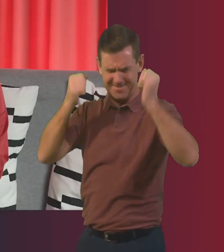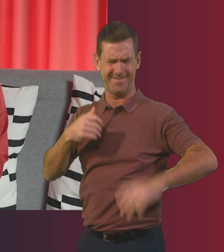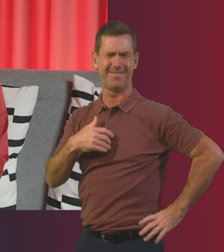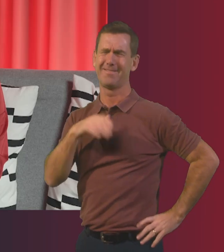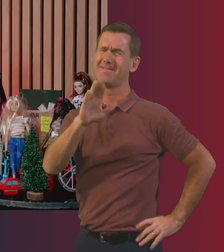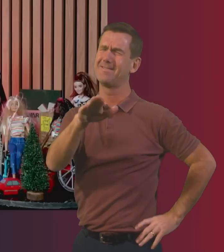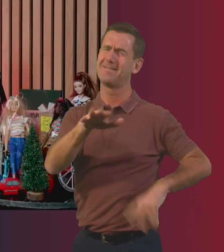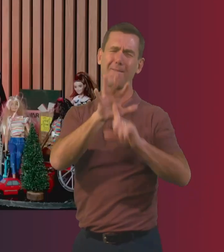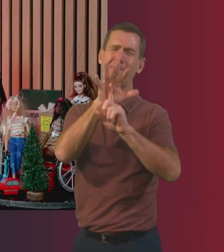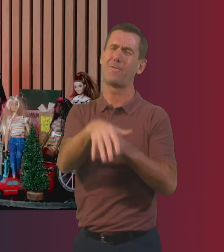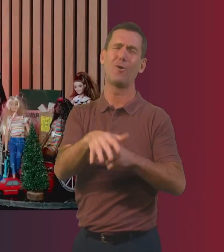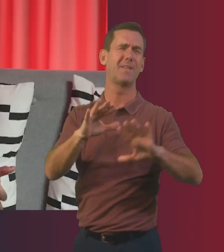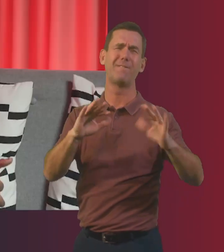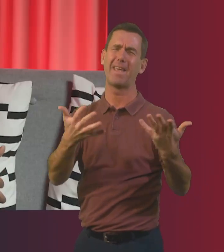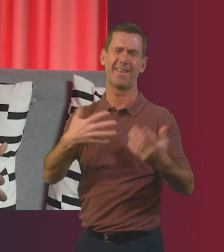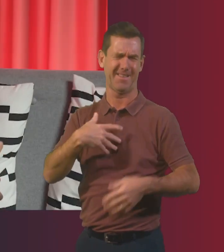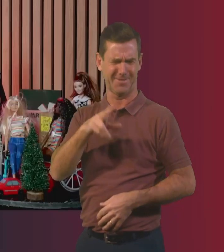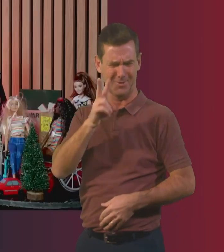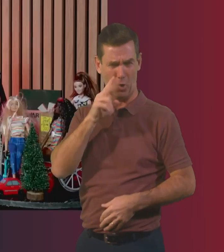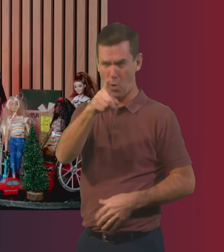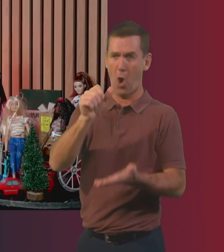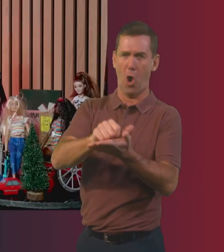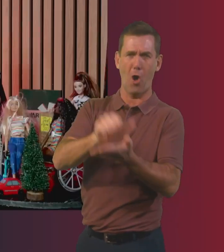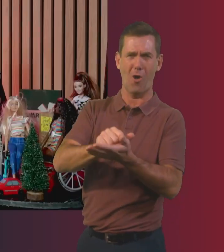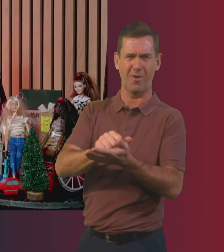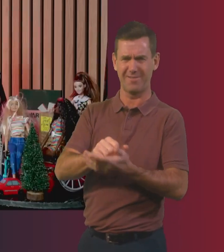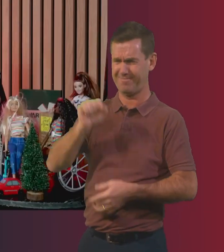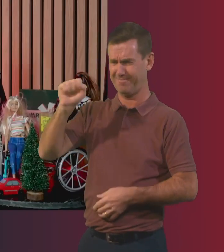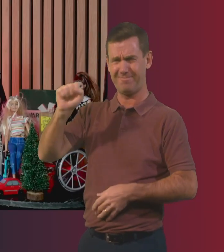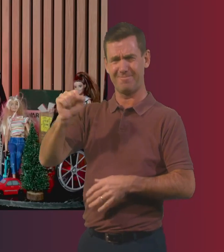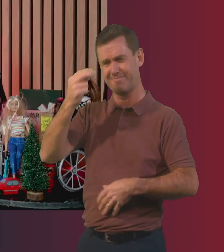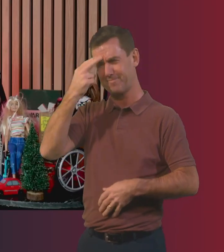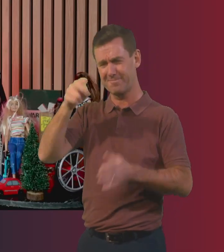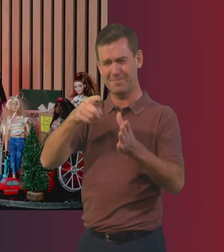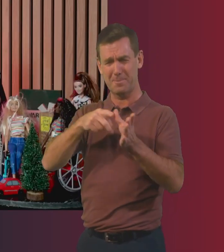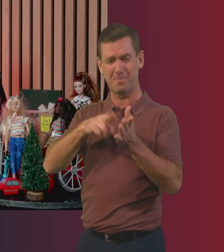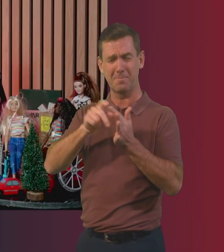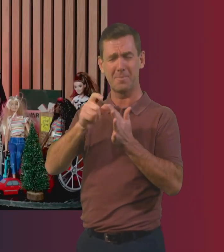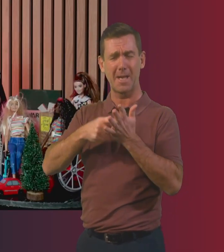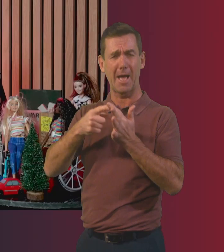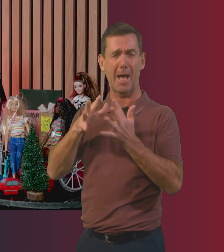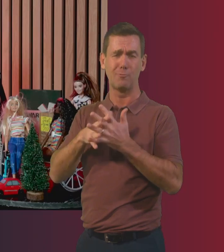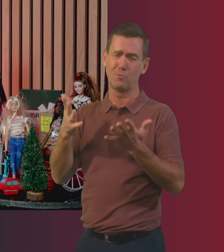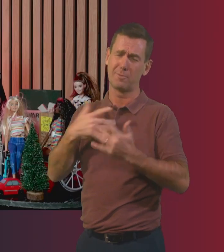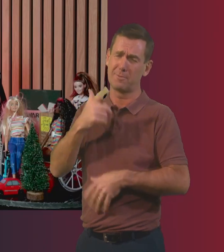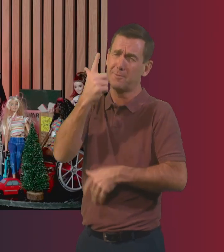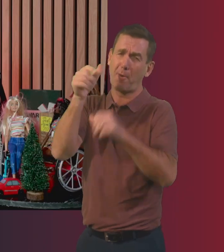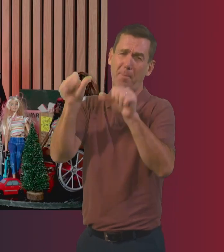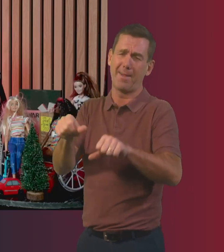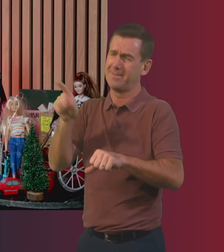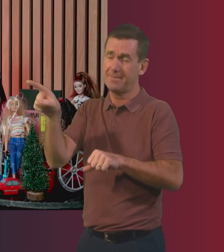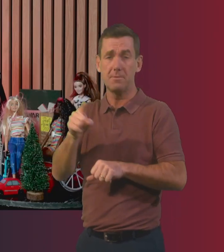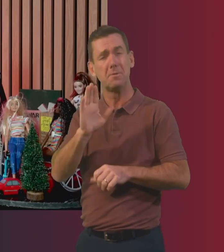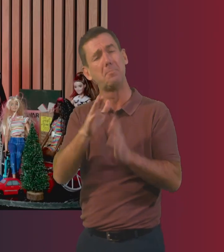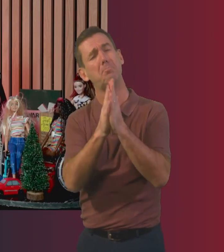didn't put up much of a protest. I mean, God bless him. He was like a little puppy. He was like, please wear a hat. So there we go. I am a